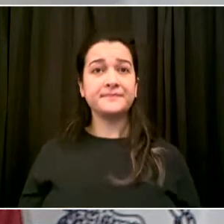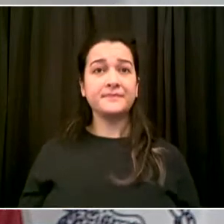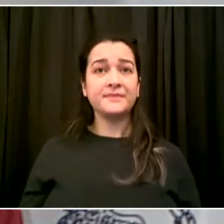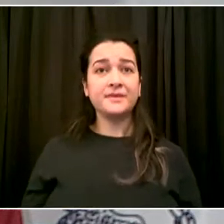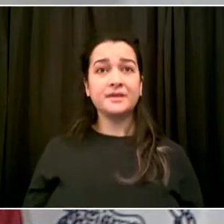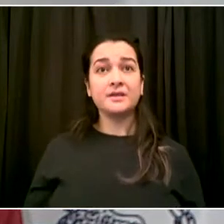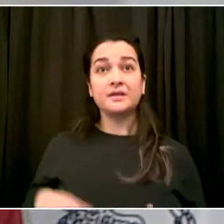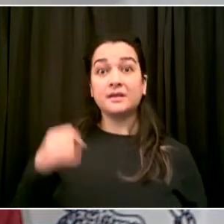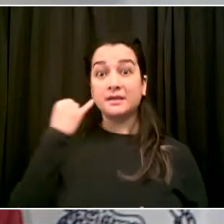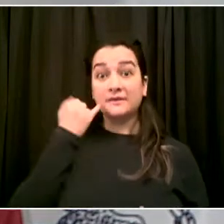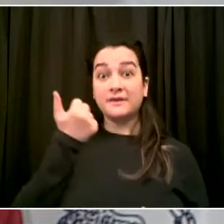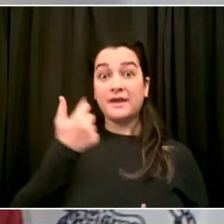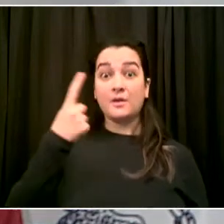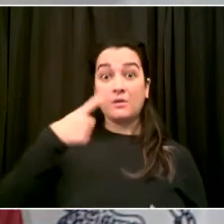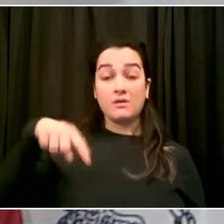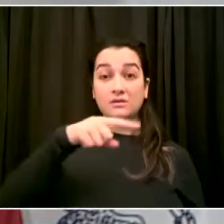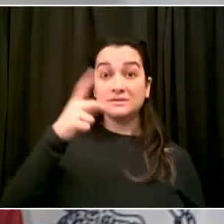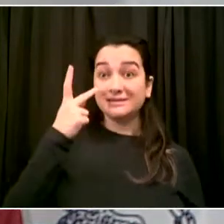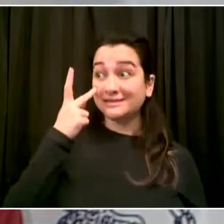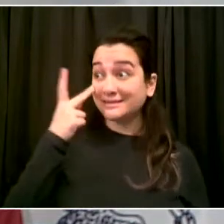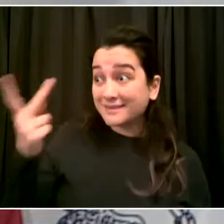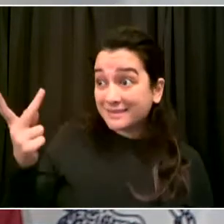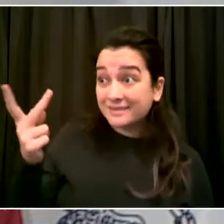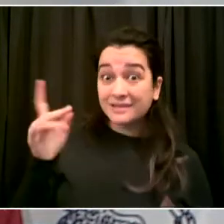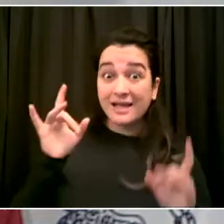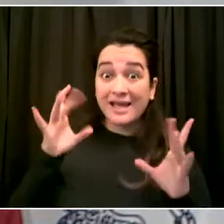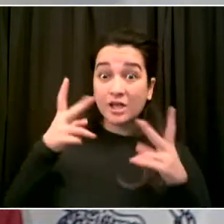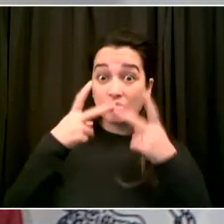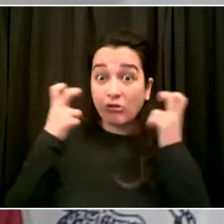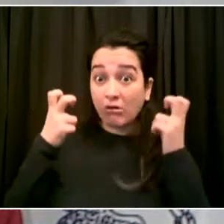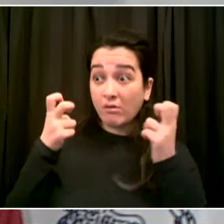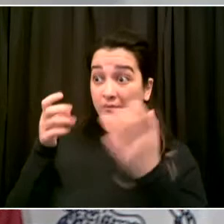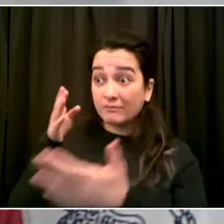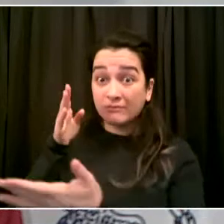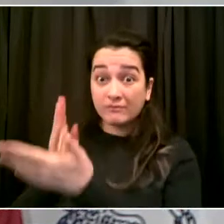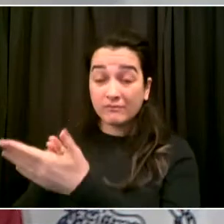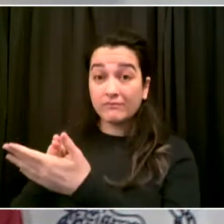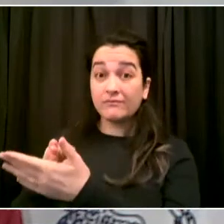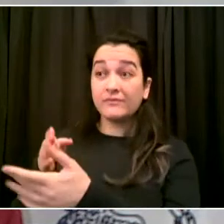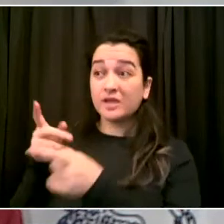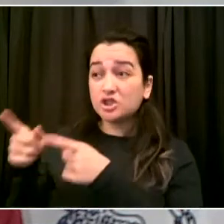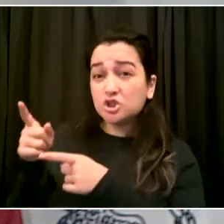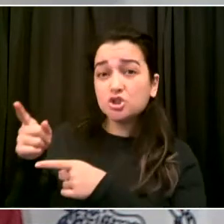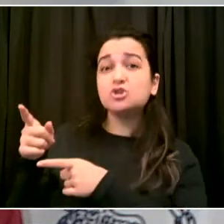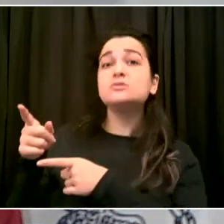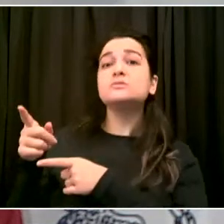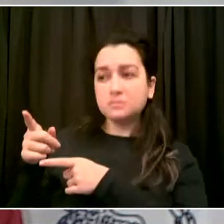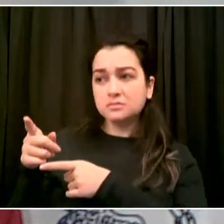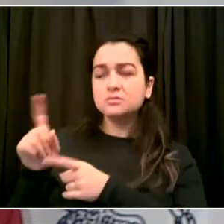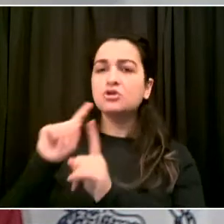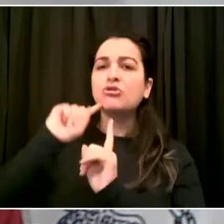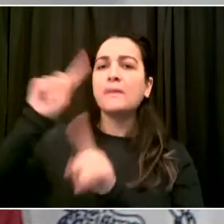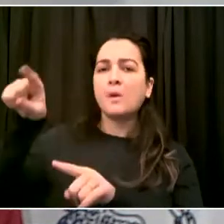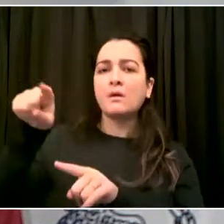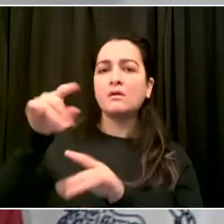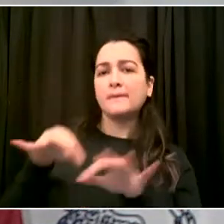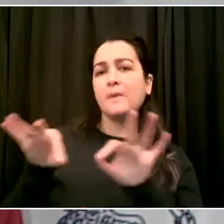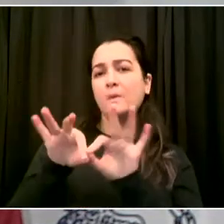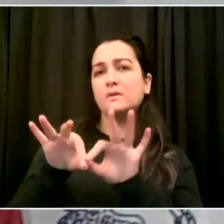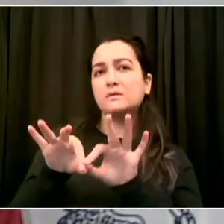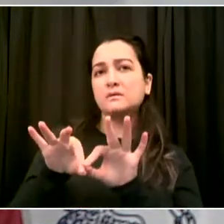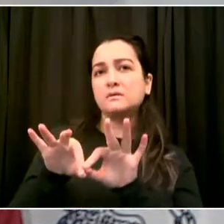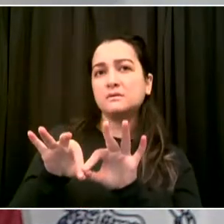with the NYPD. So we always need the evidence. We need the evidence as part of a due process system. But I want to